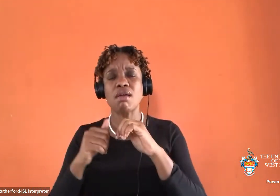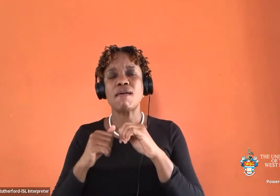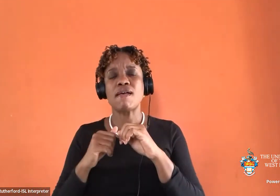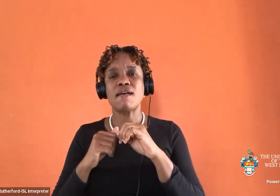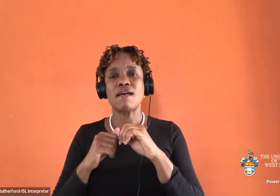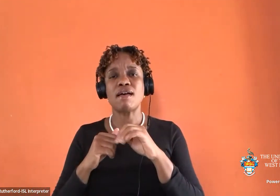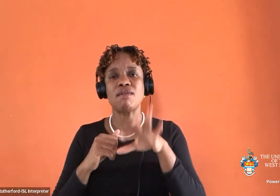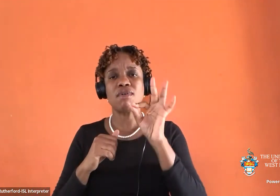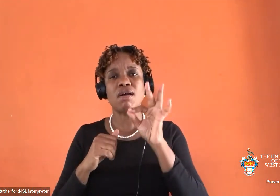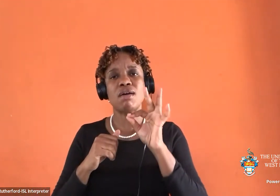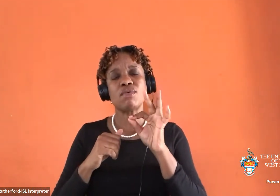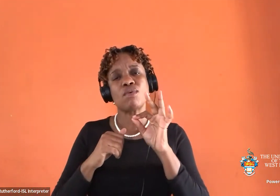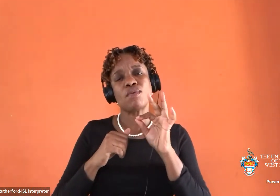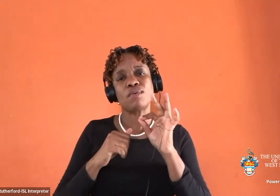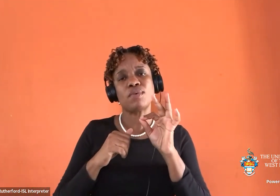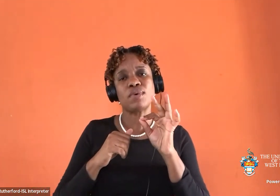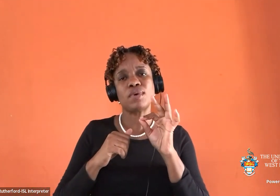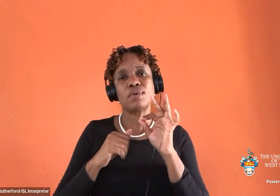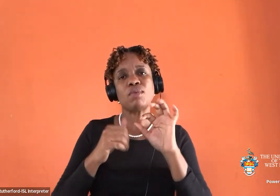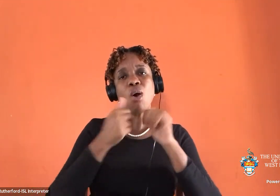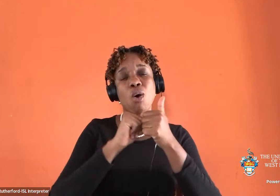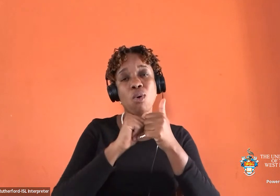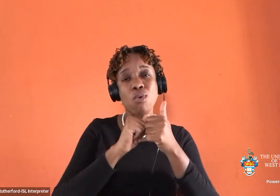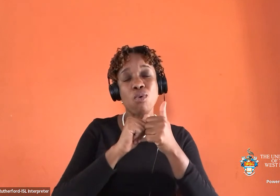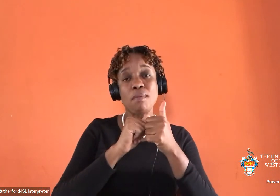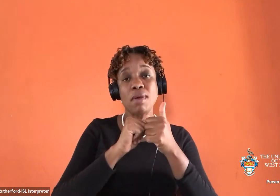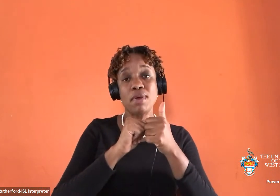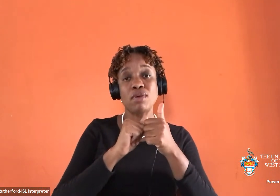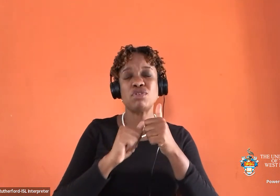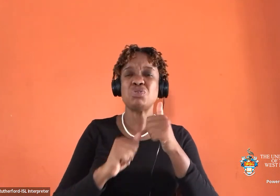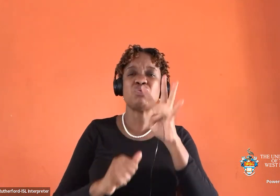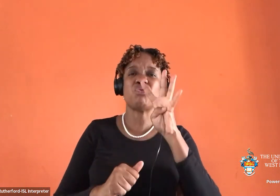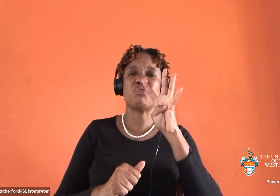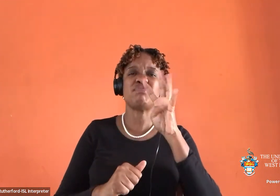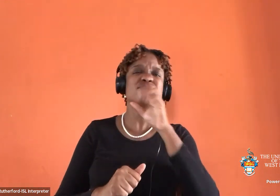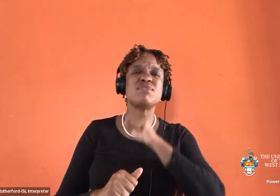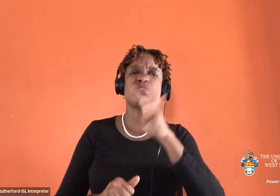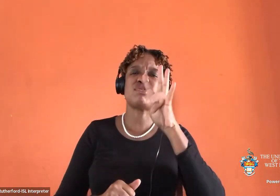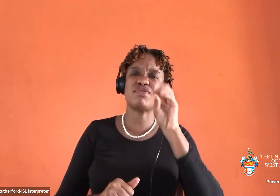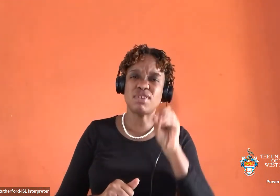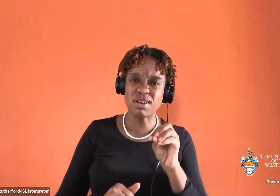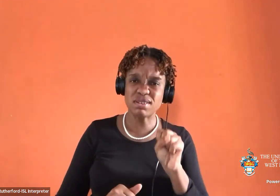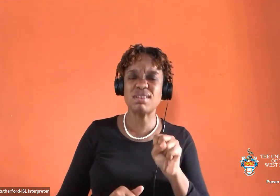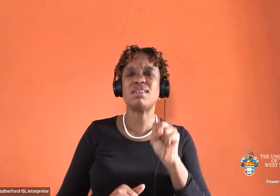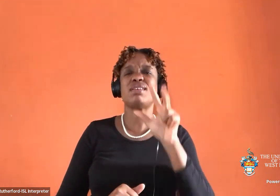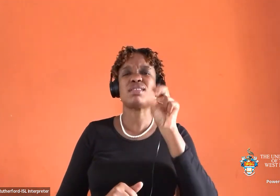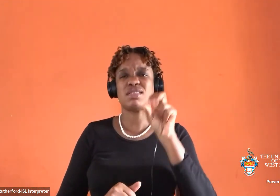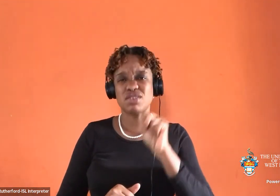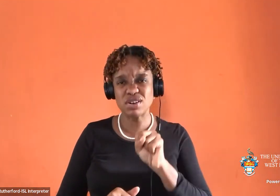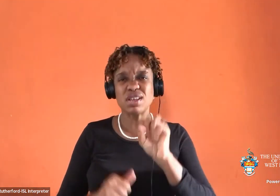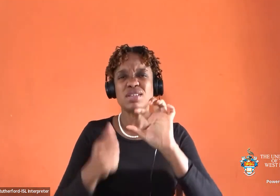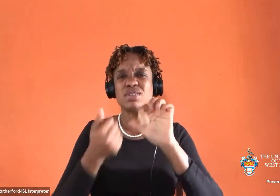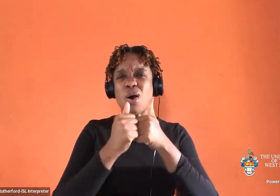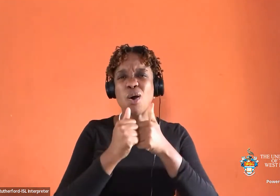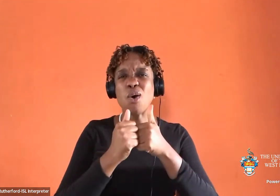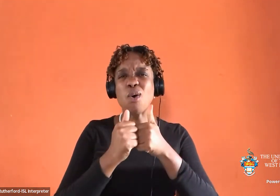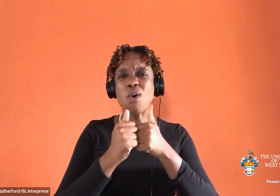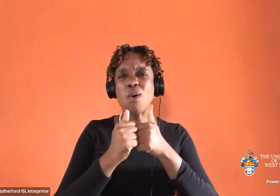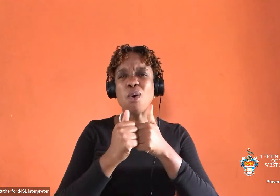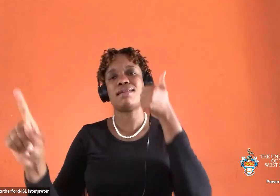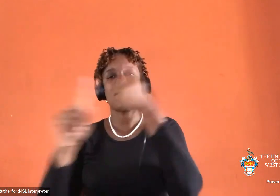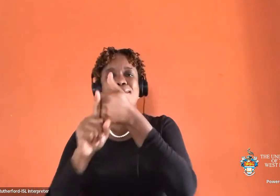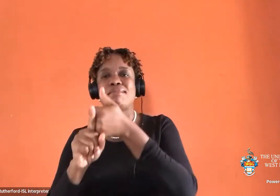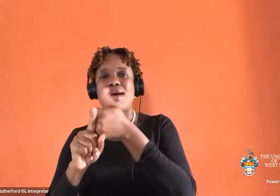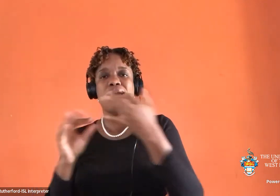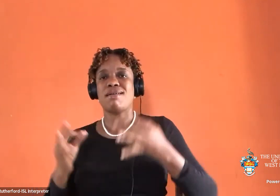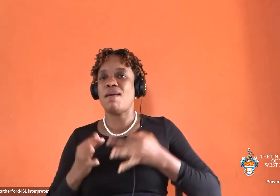persons in their middle age, for example, 40s, 30s, would develop conditions that can impact them in the long term. But